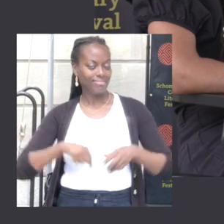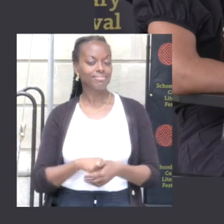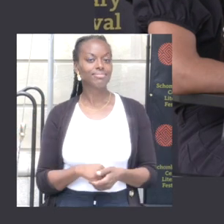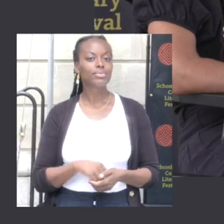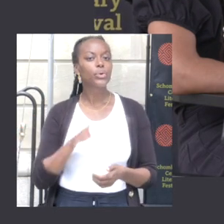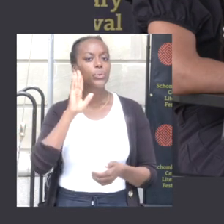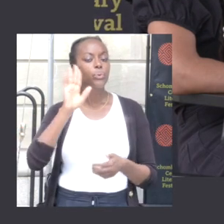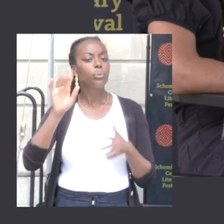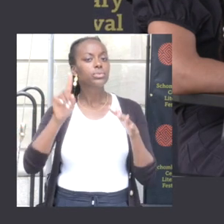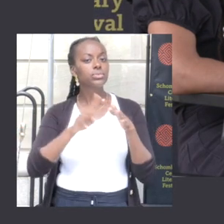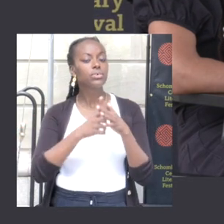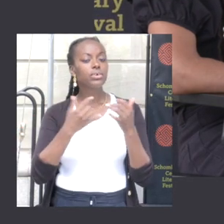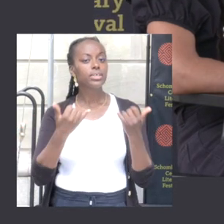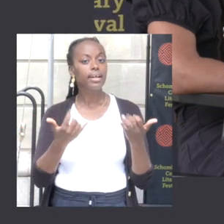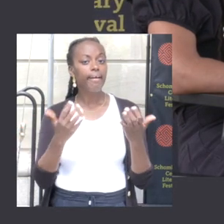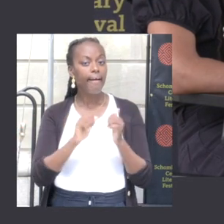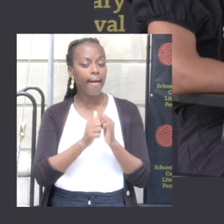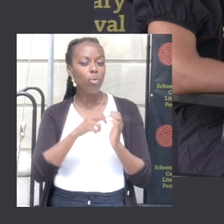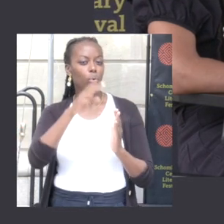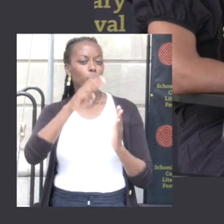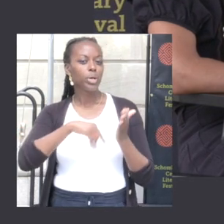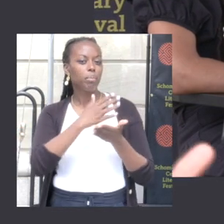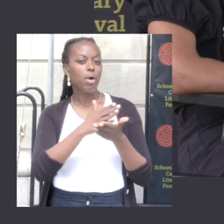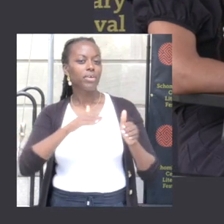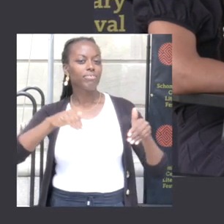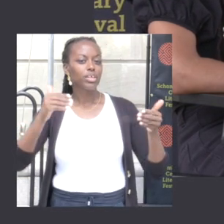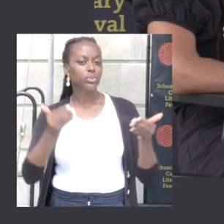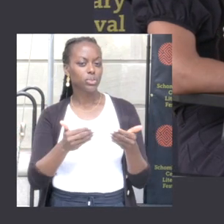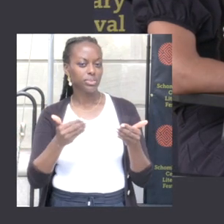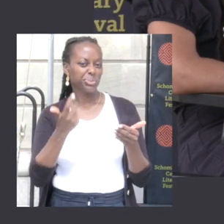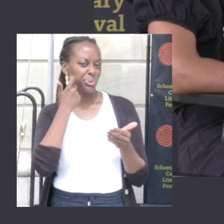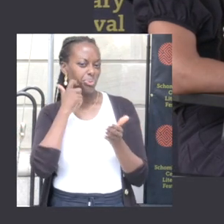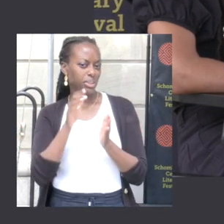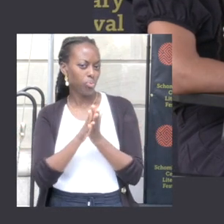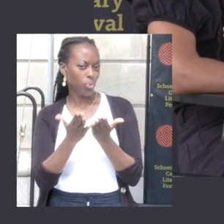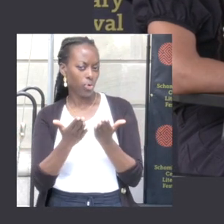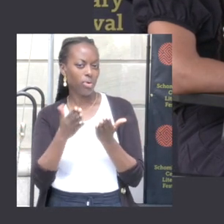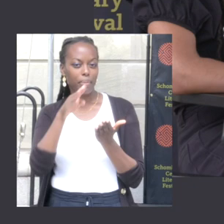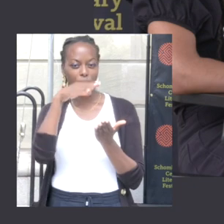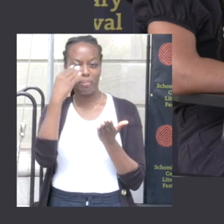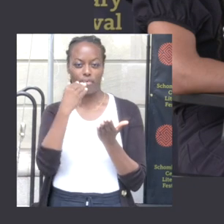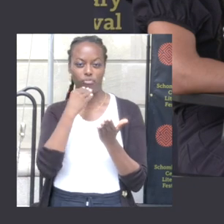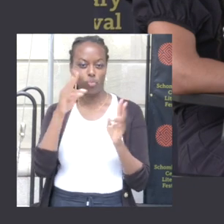start today by reading part of the intro to your latest book, which is Black Food.